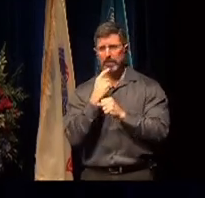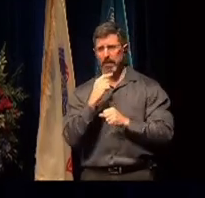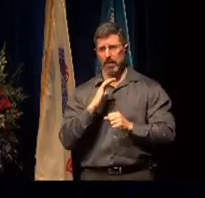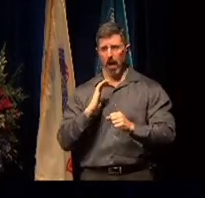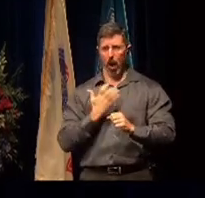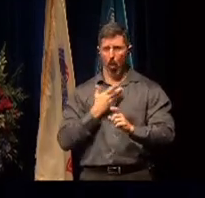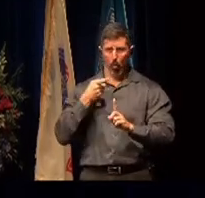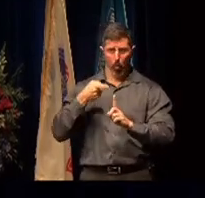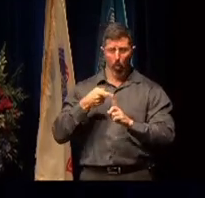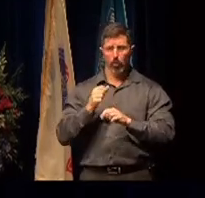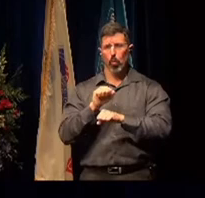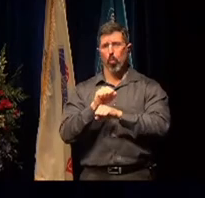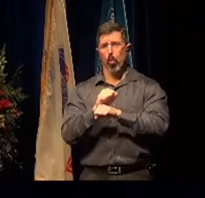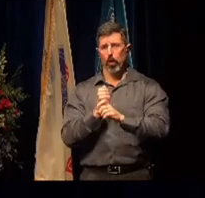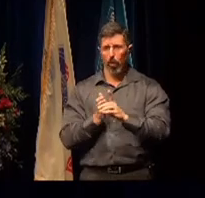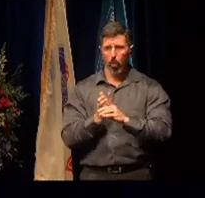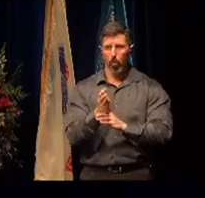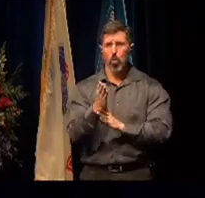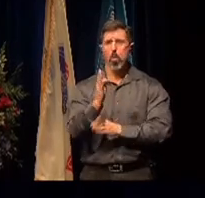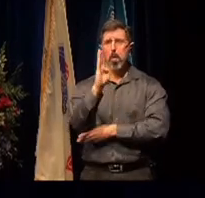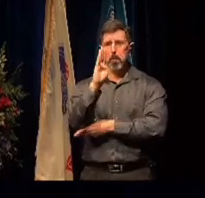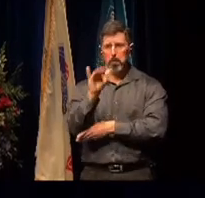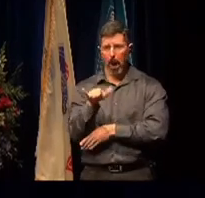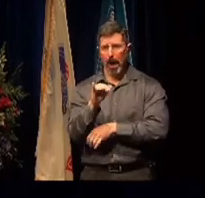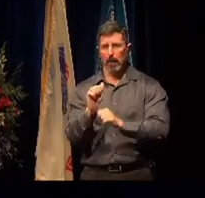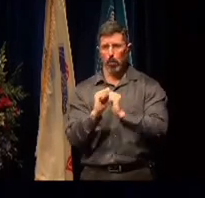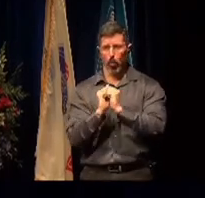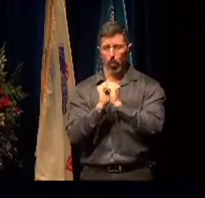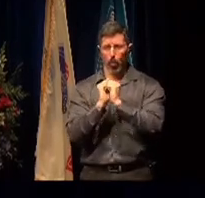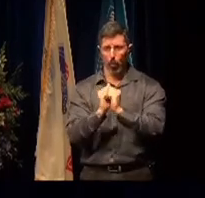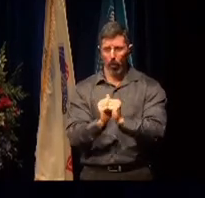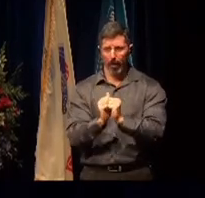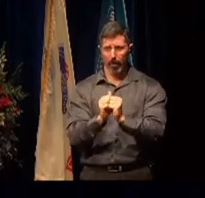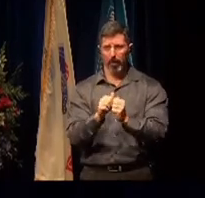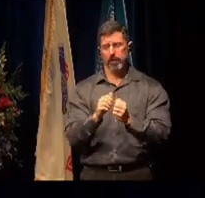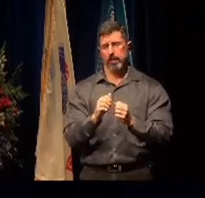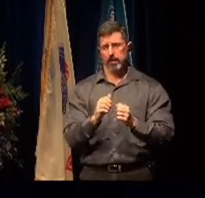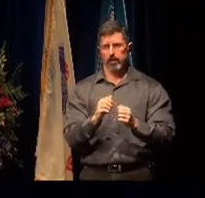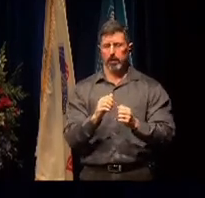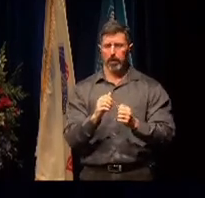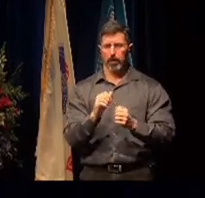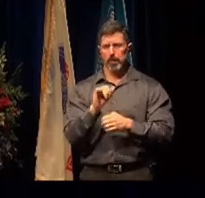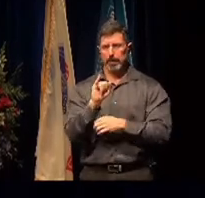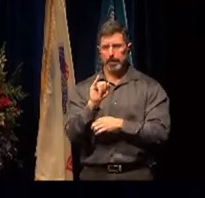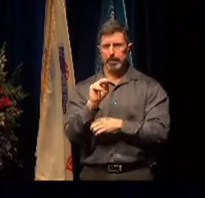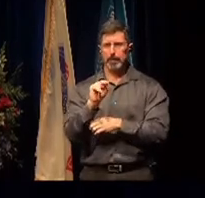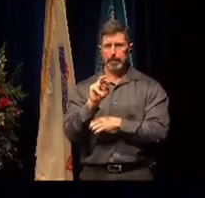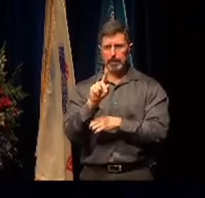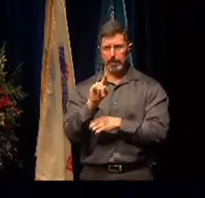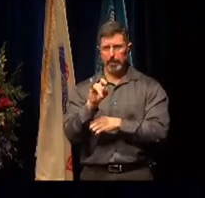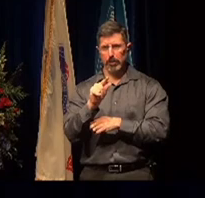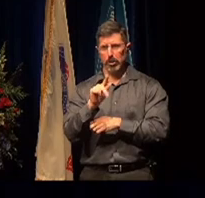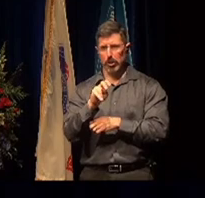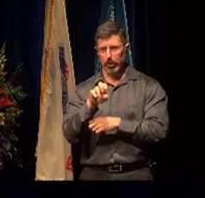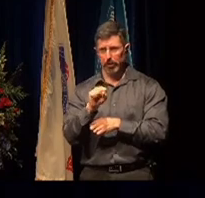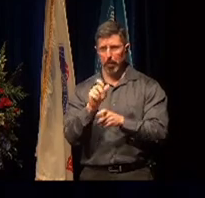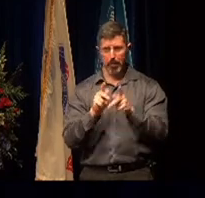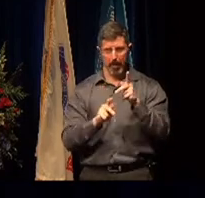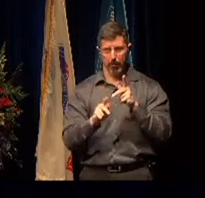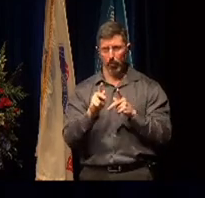through, by, and with indigenous populations in order to accomplish special